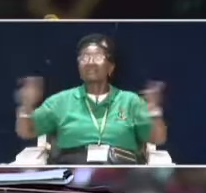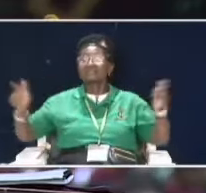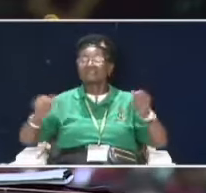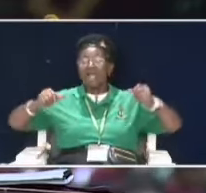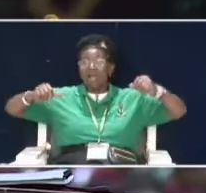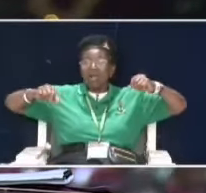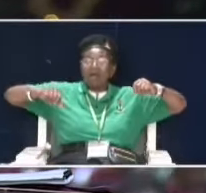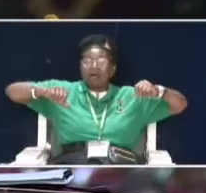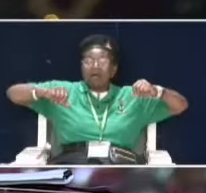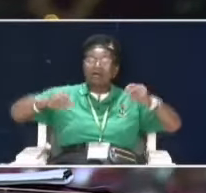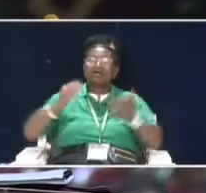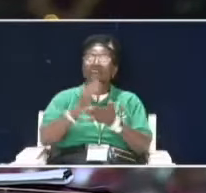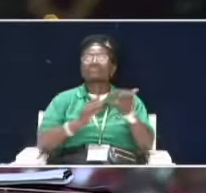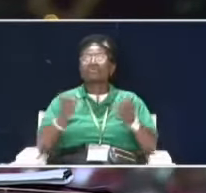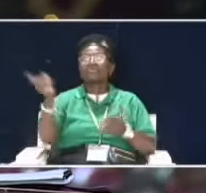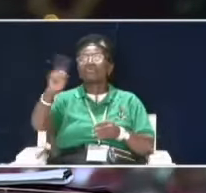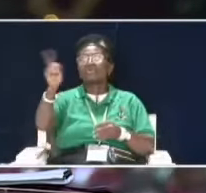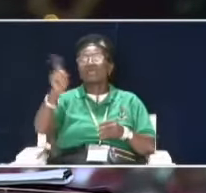somewhere